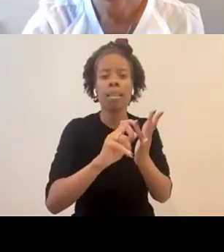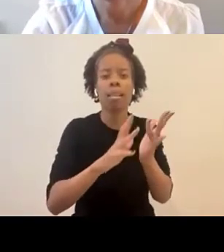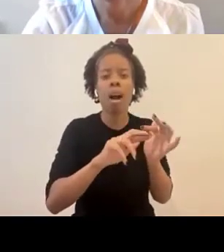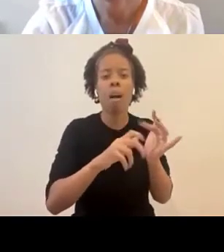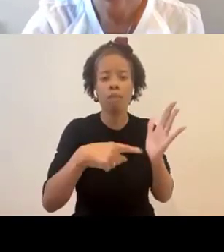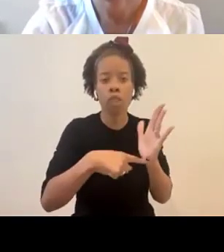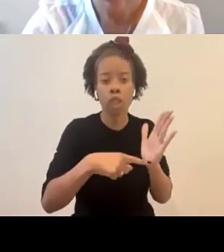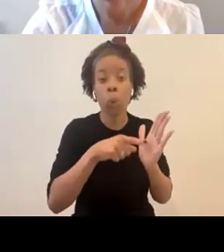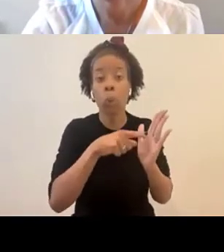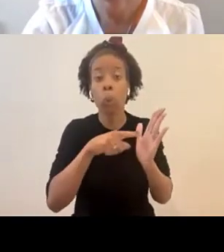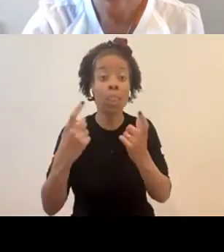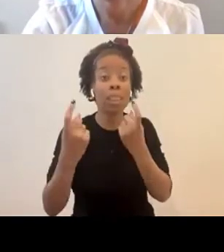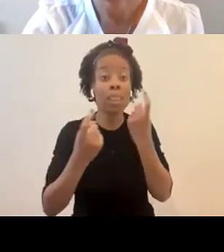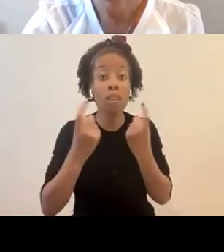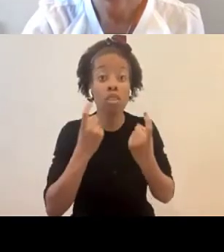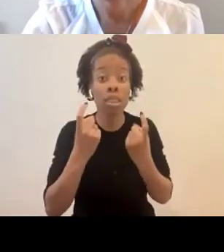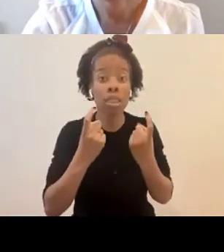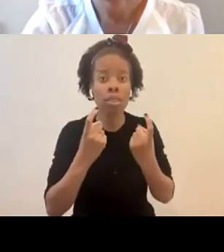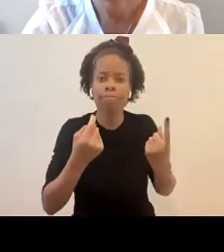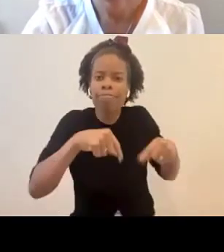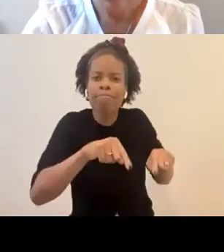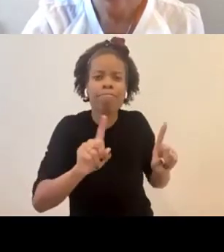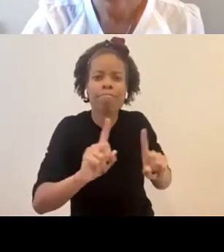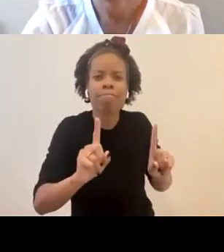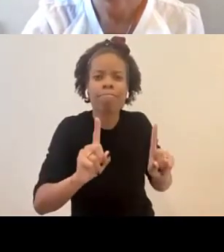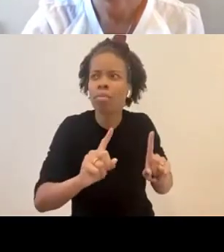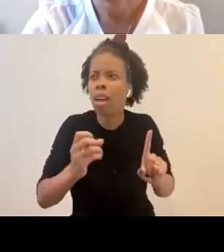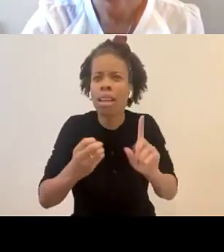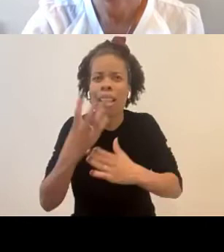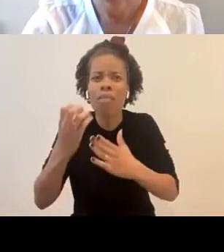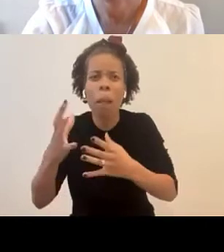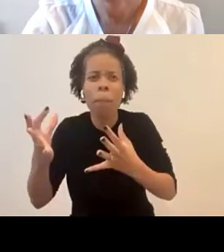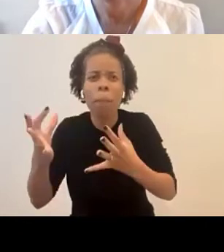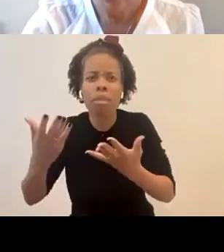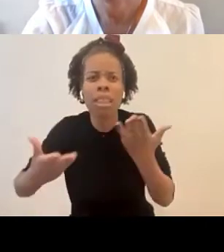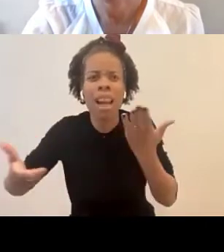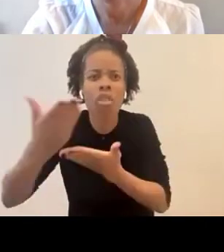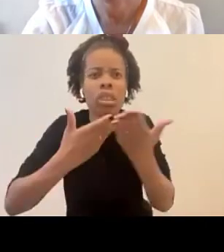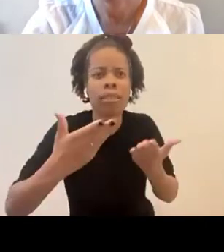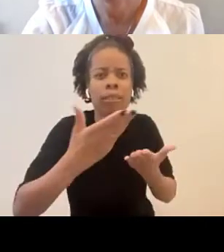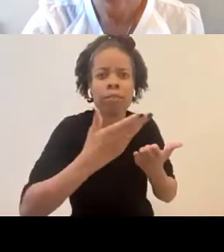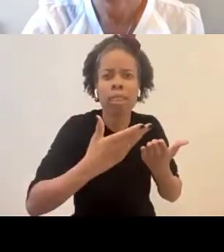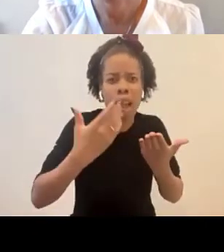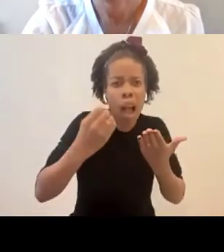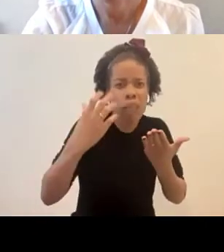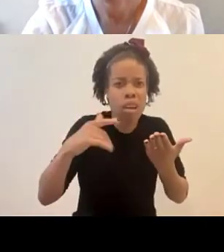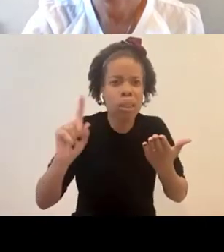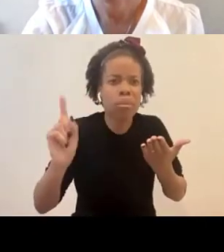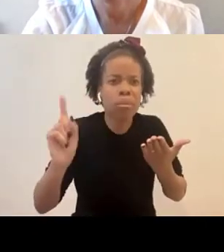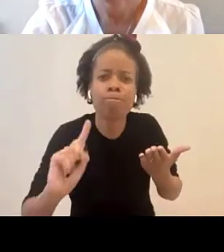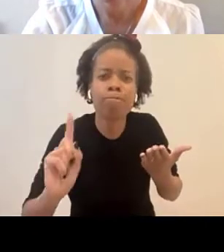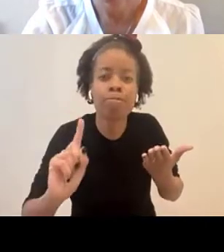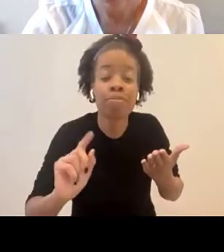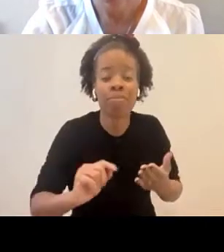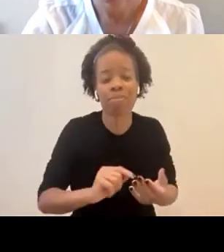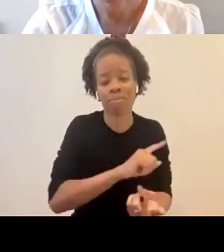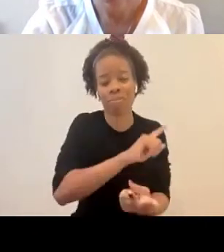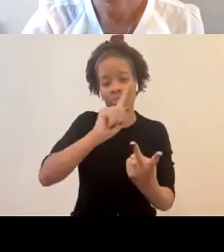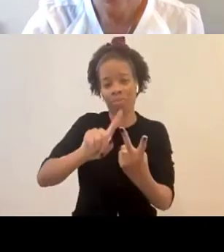exploring racism and anti-racism in development narratives. We are also pleased to have the great Joanne